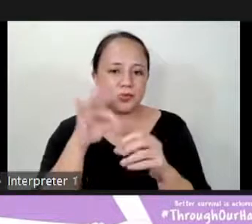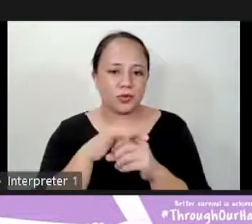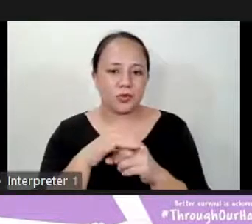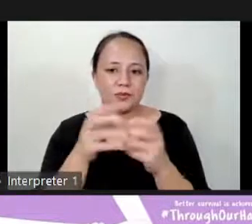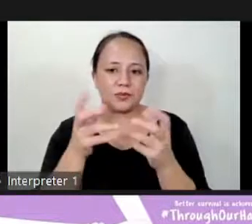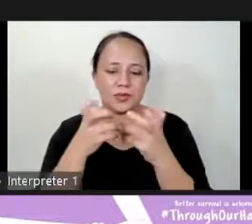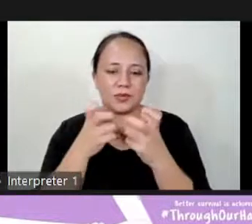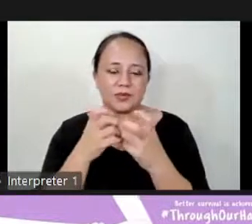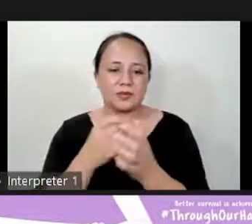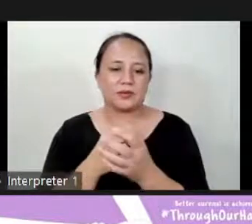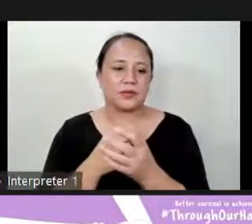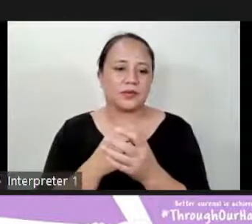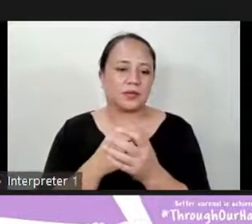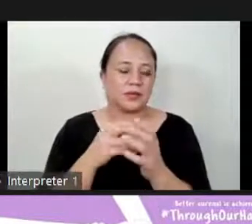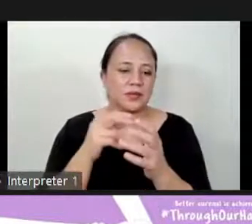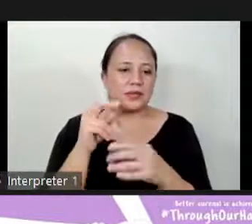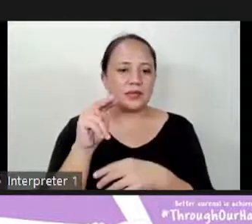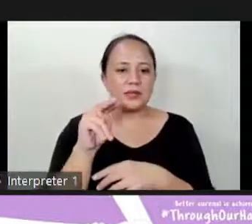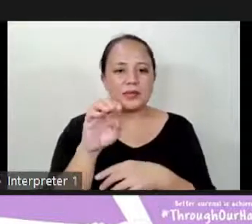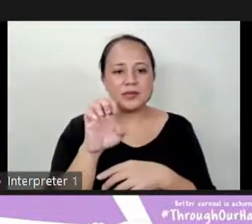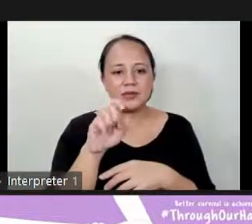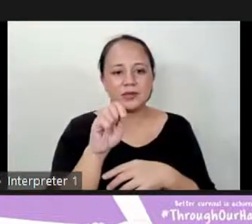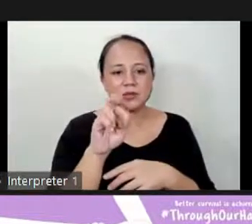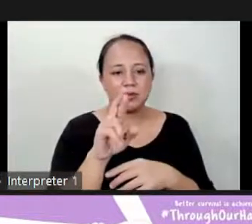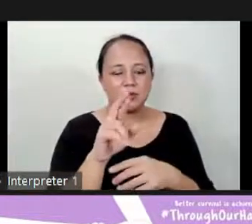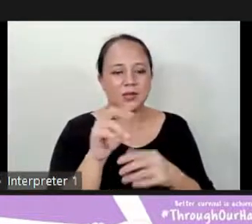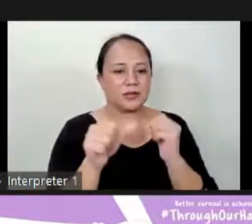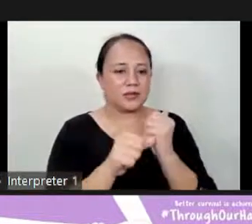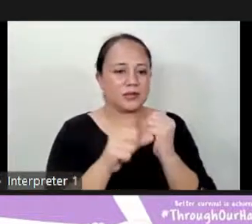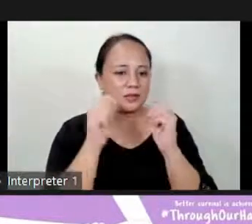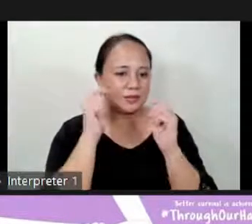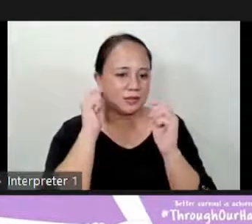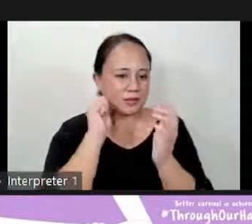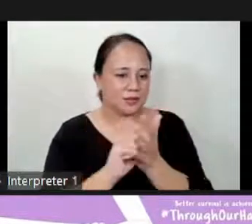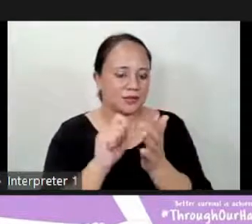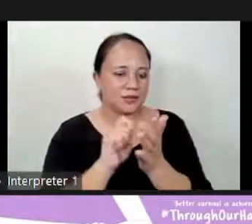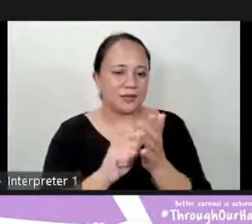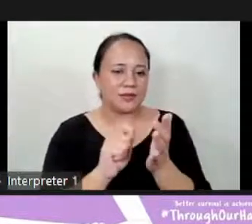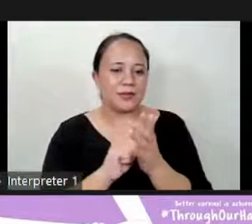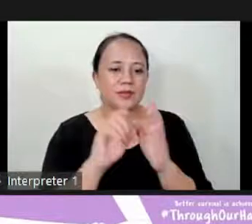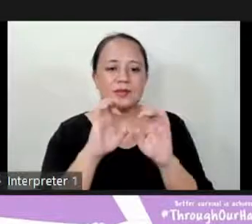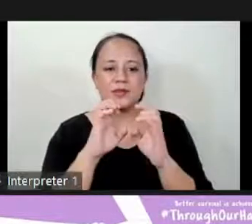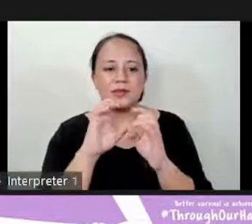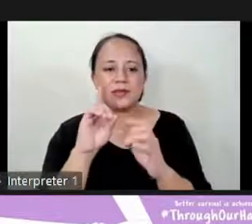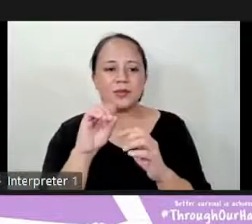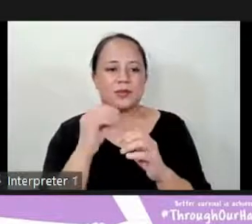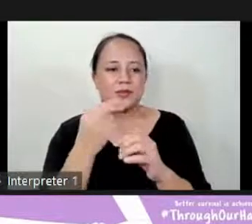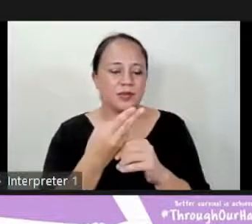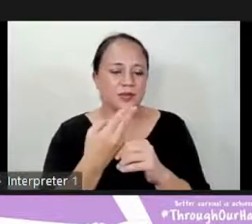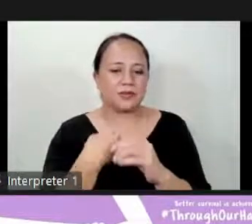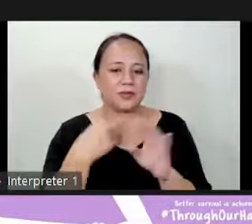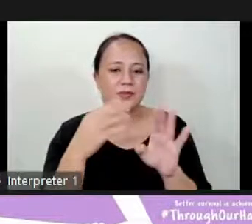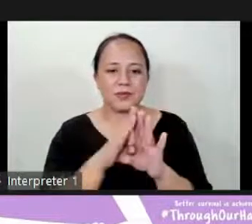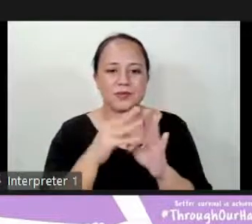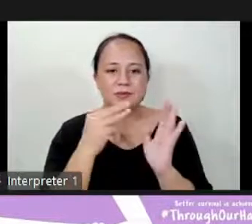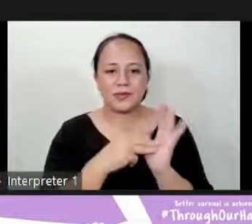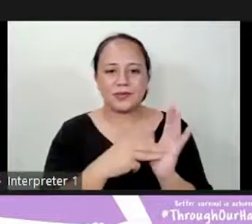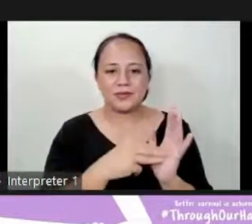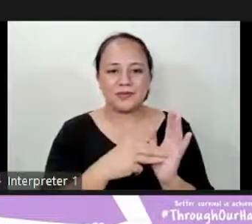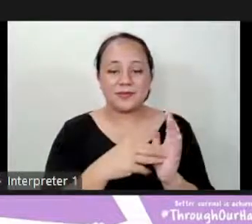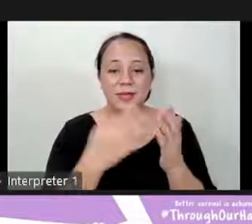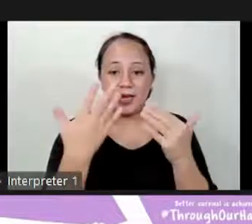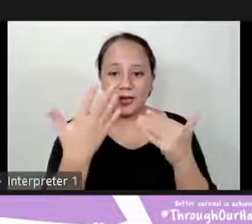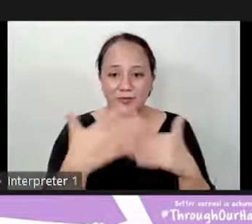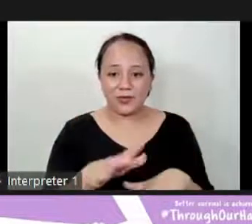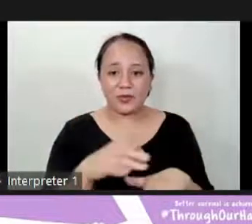hear Dr. Nestor Santiago, Assistant Secretary of the Department of Health, for a closing message. And after